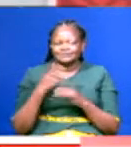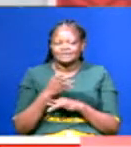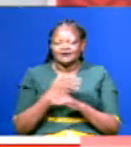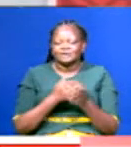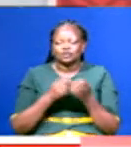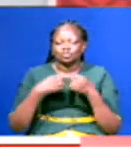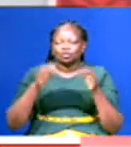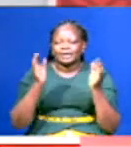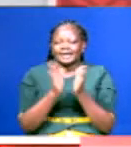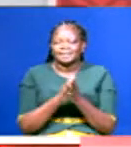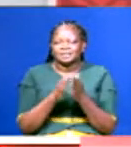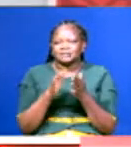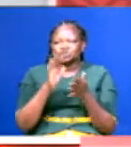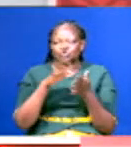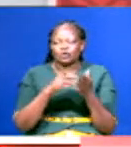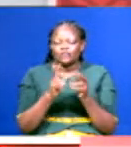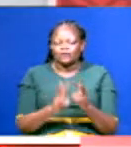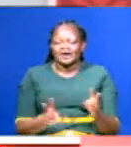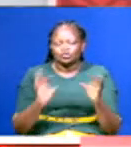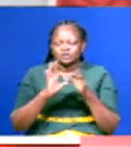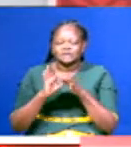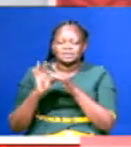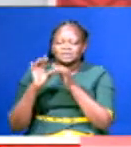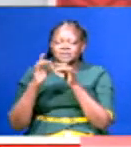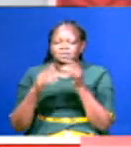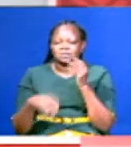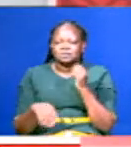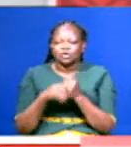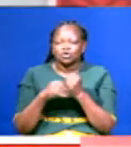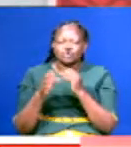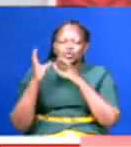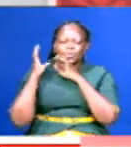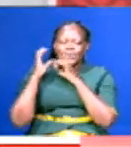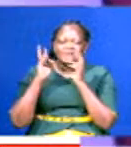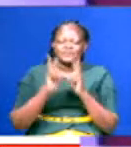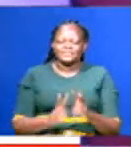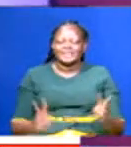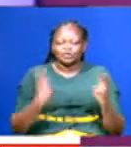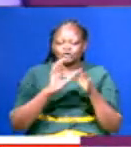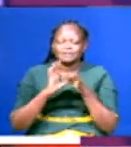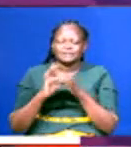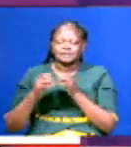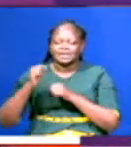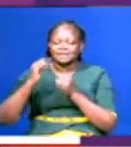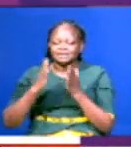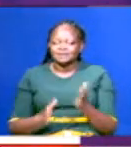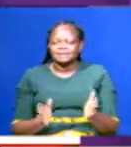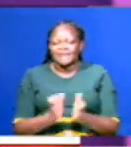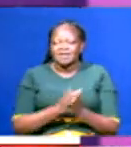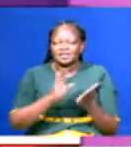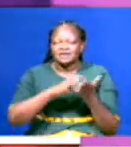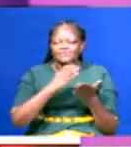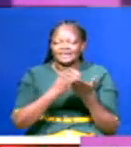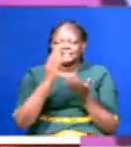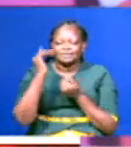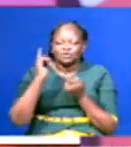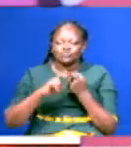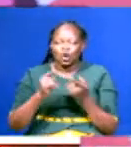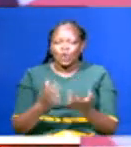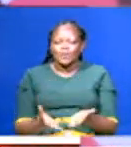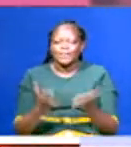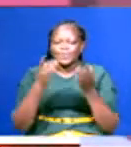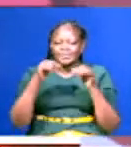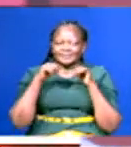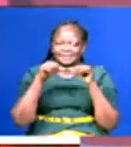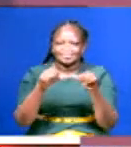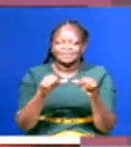and unstructured value chains add to the burden on value chain actors. The funding is expected to promote sustainable